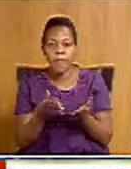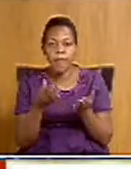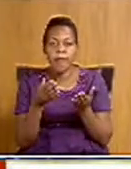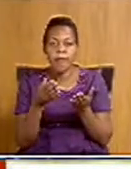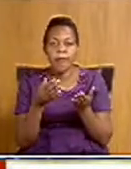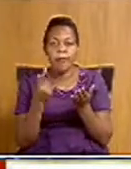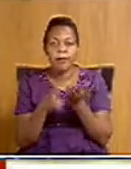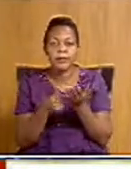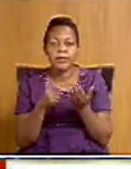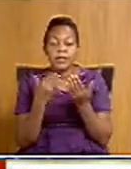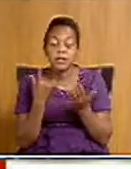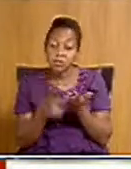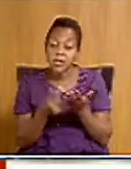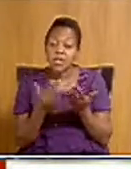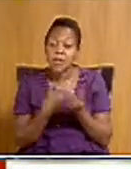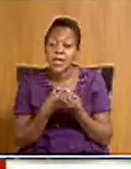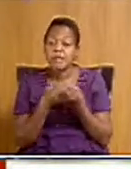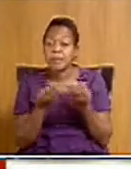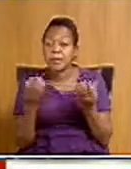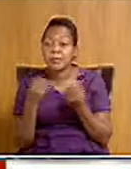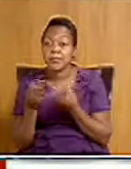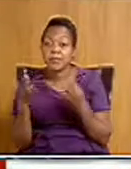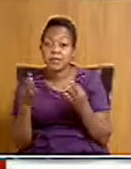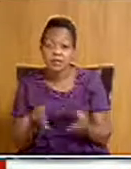new problem,